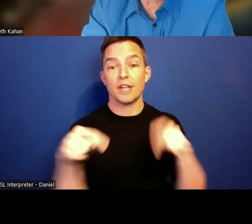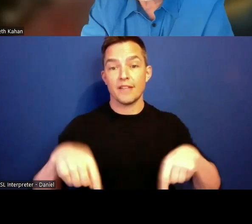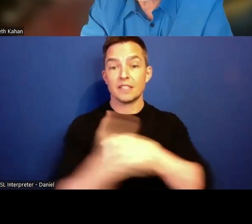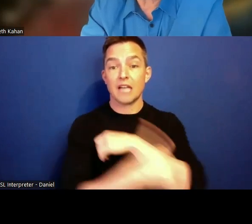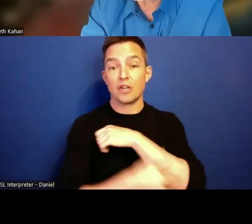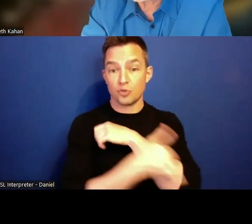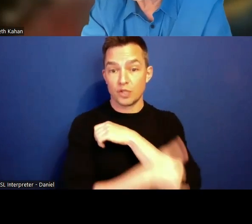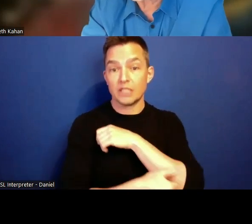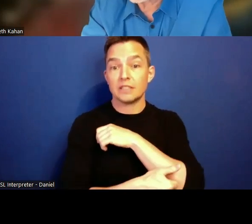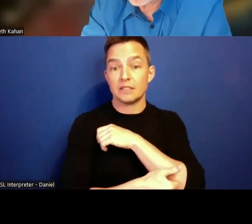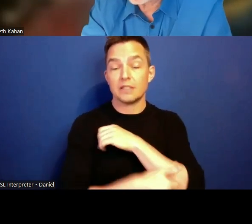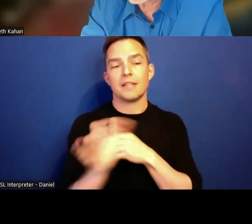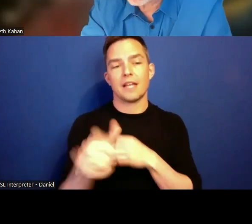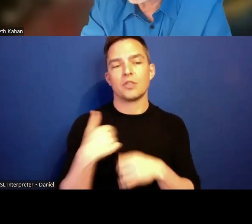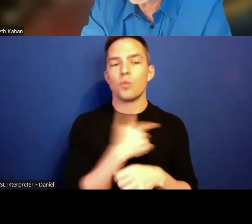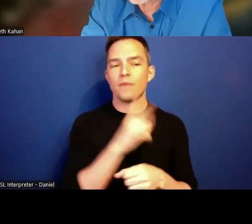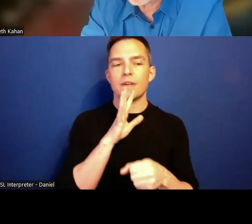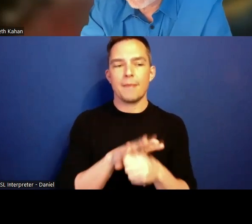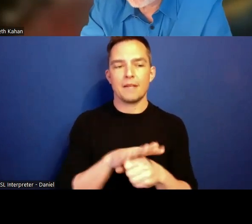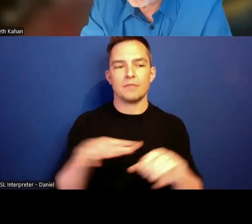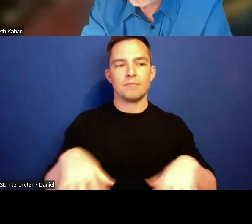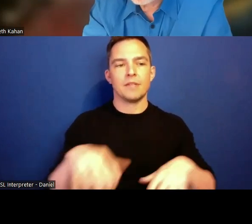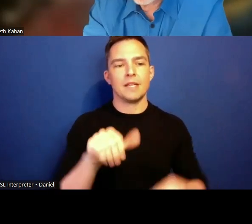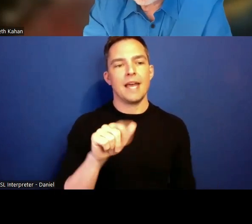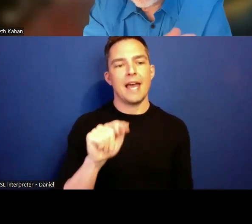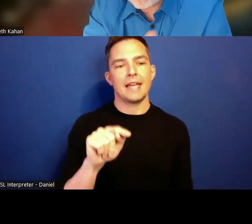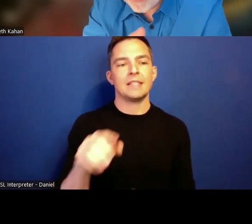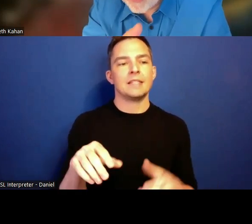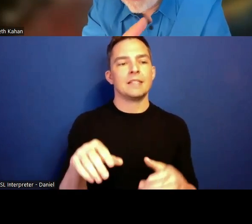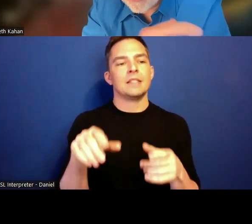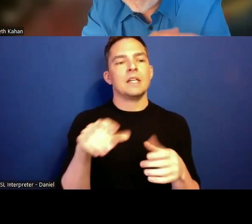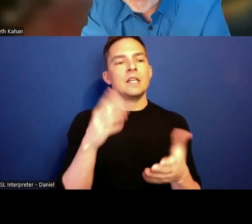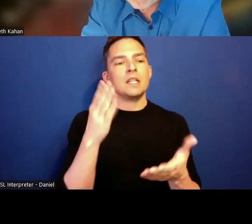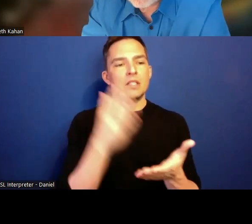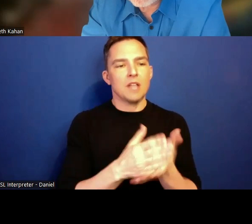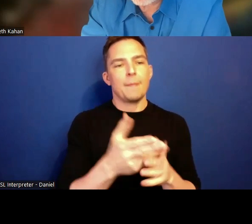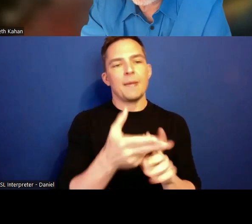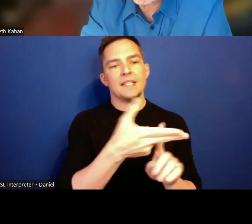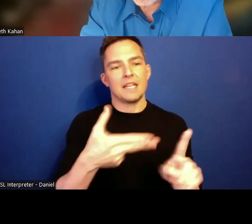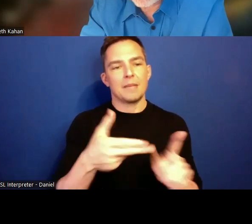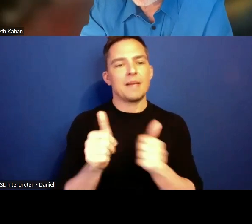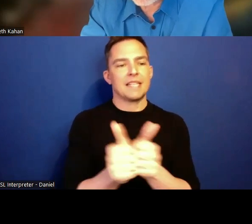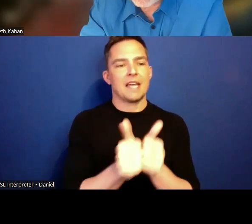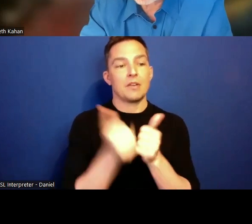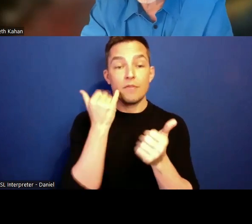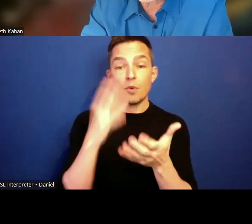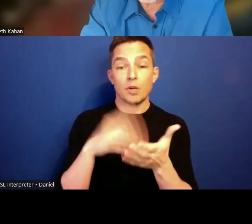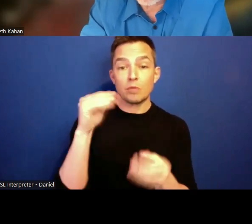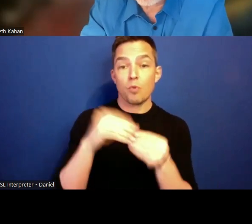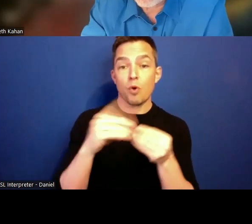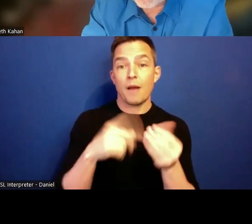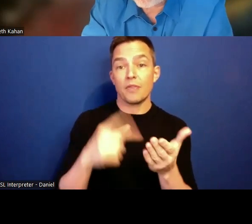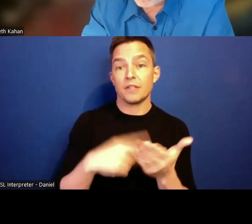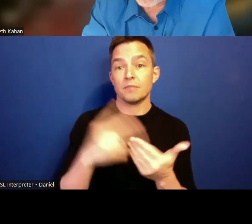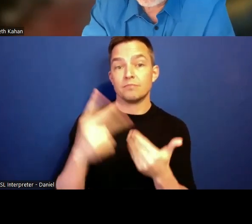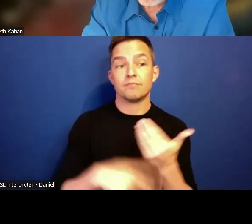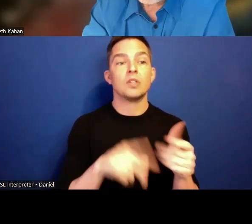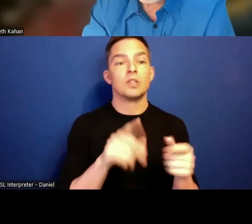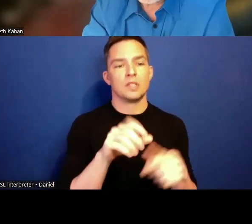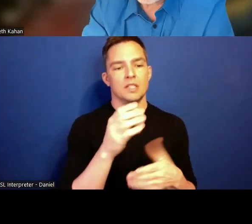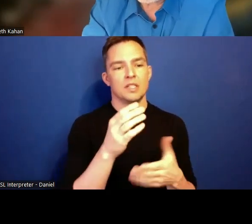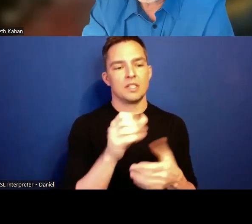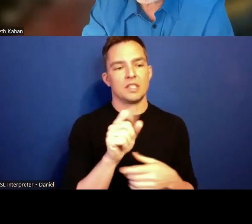that's something that we have committed to at Stop Stigma Together. And if you want to know more about this initiative, you can go to